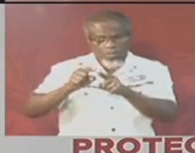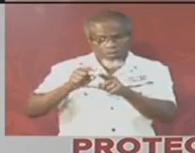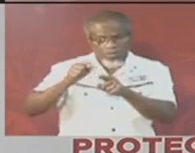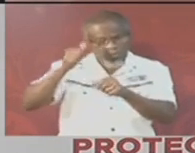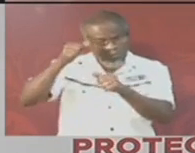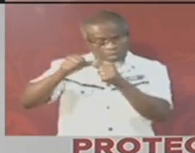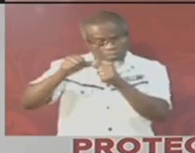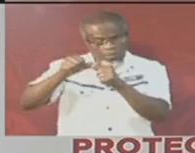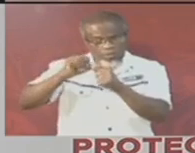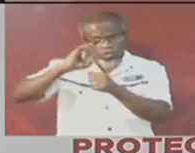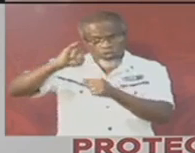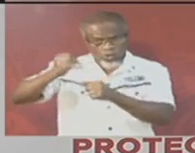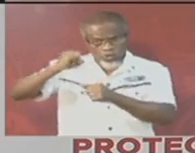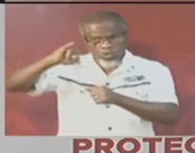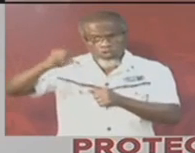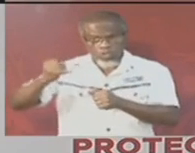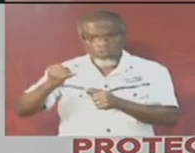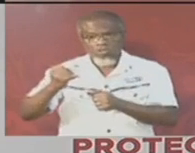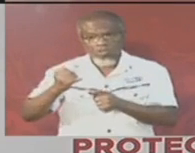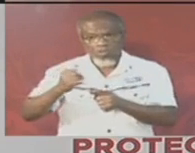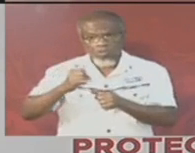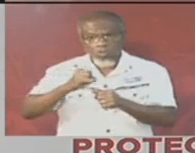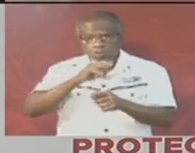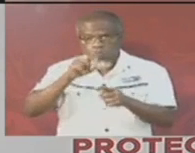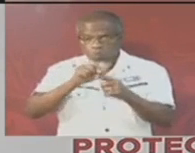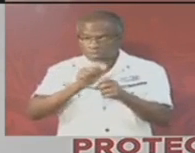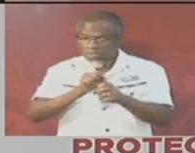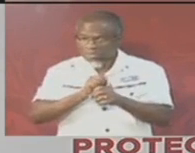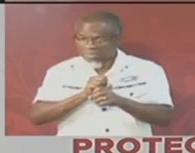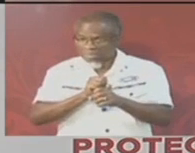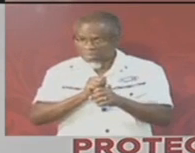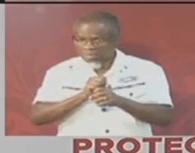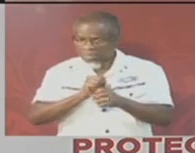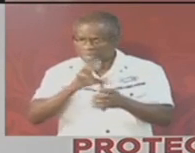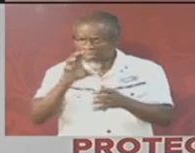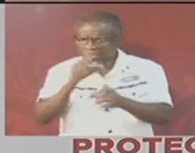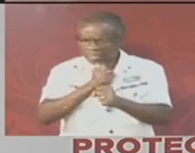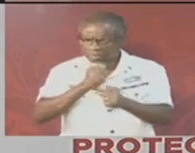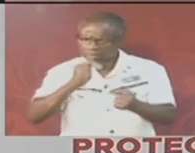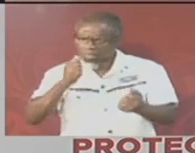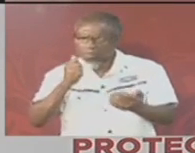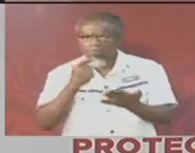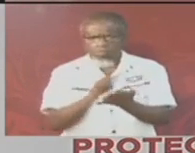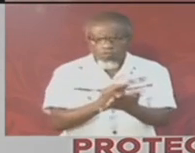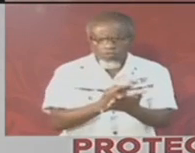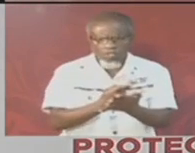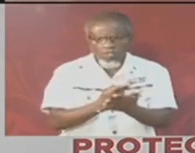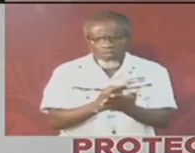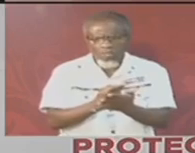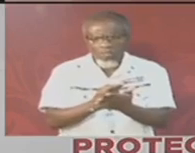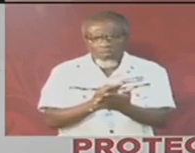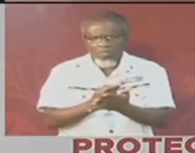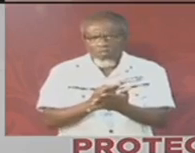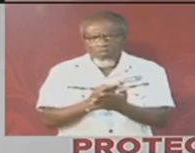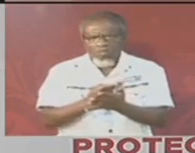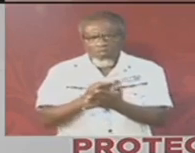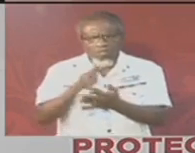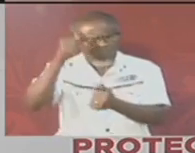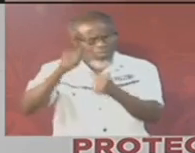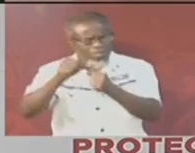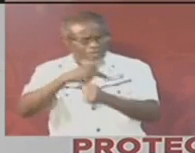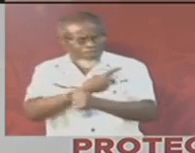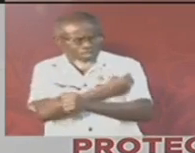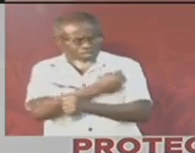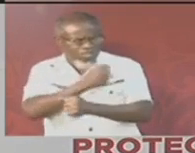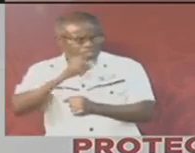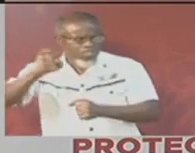Johnson, once they are cleared regulatorily, is that it is a one-jab vaccine. So